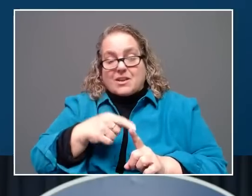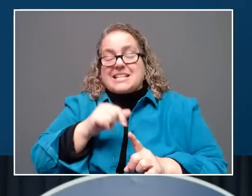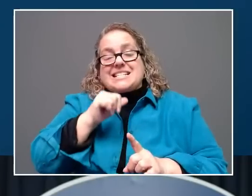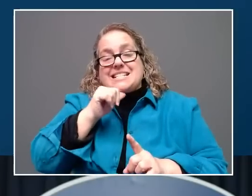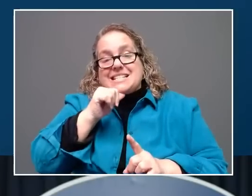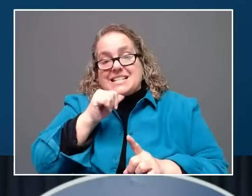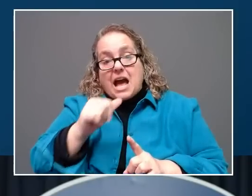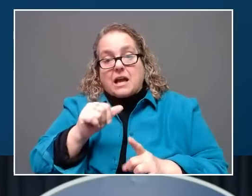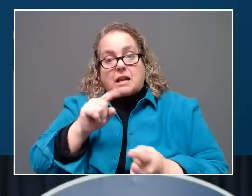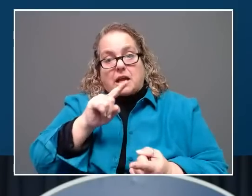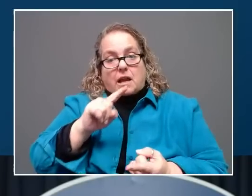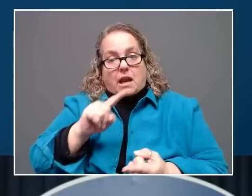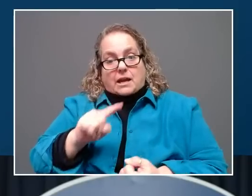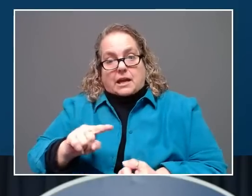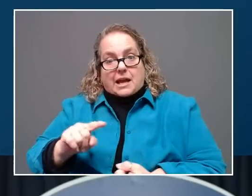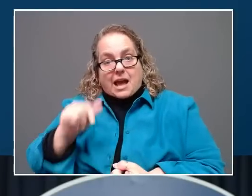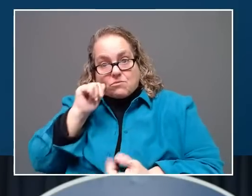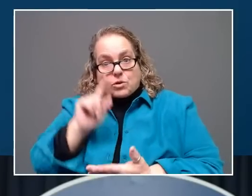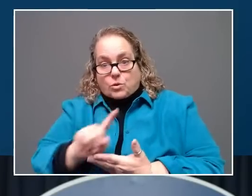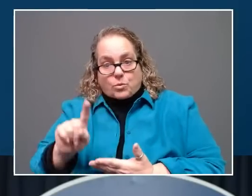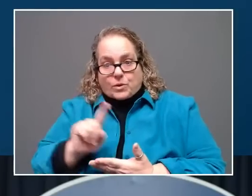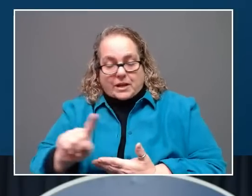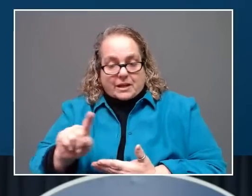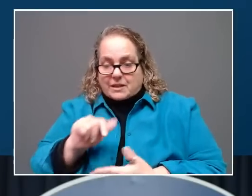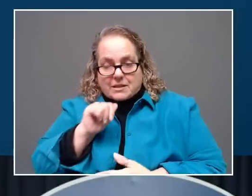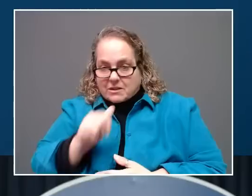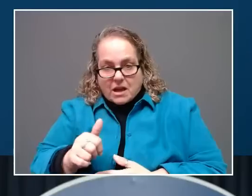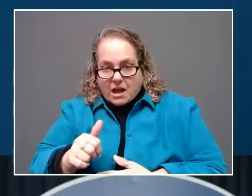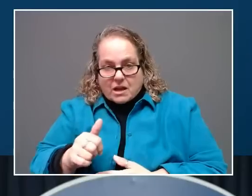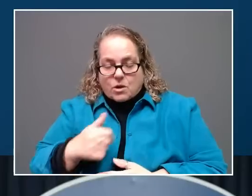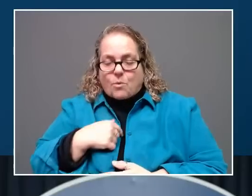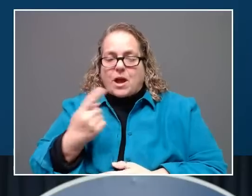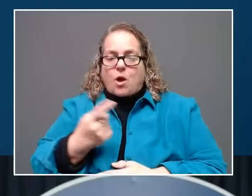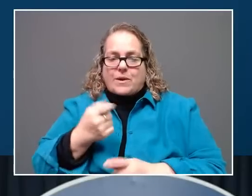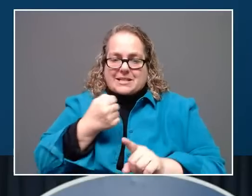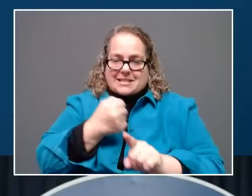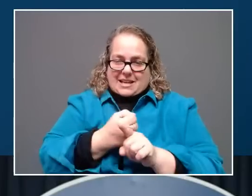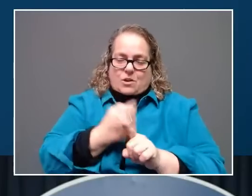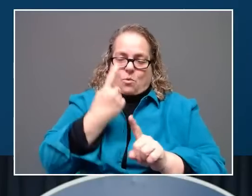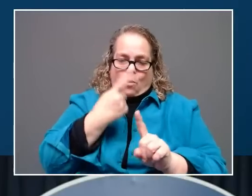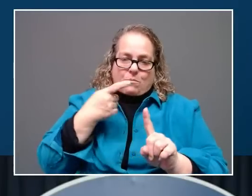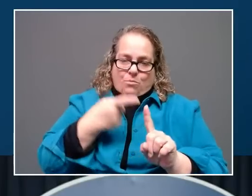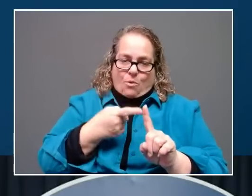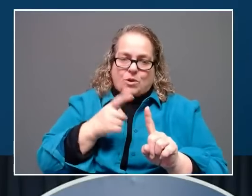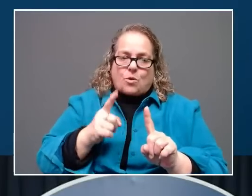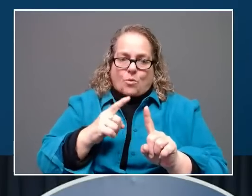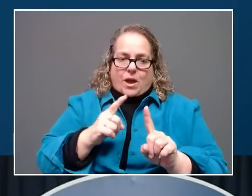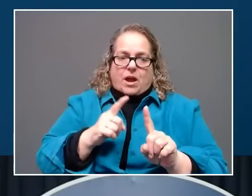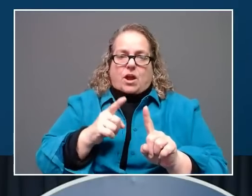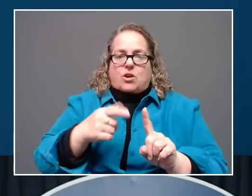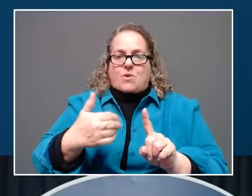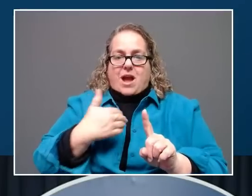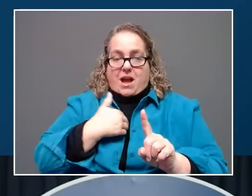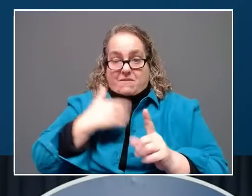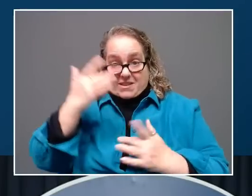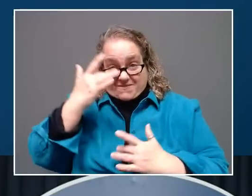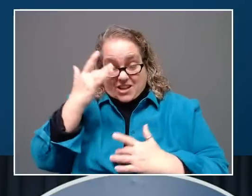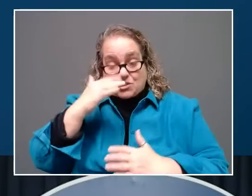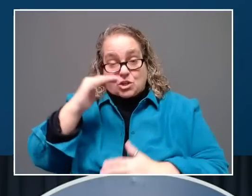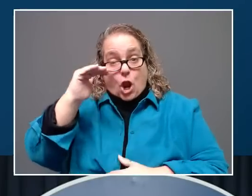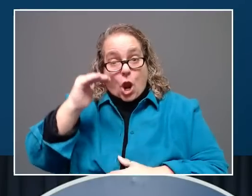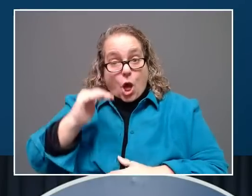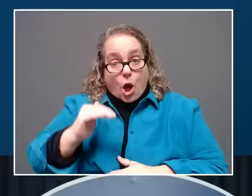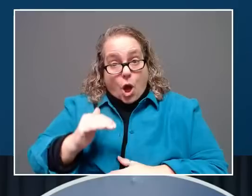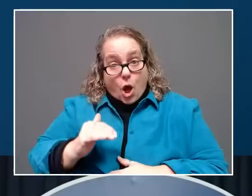week. We've always hit a point when we are at the valleys of infection or hospitalizations where fewer